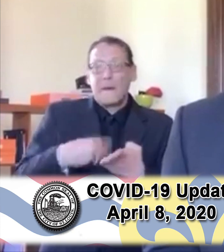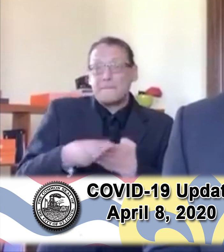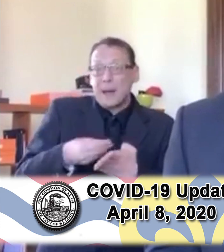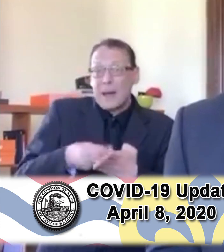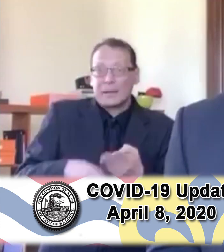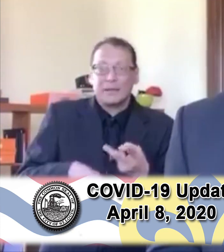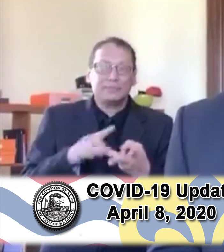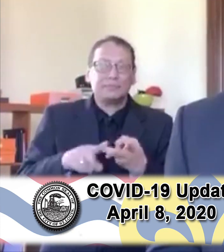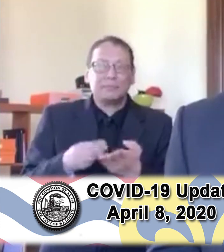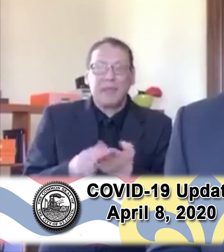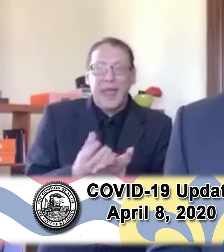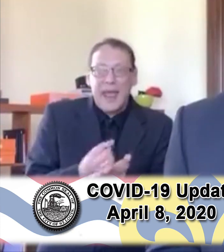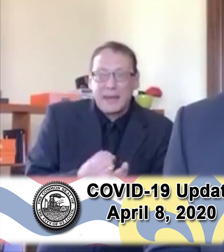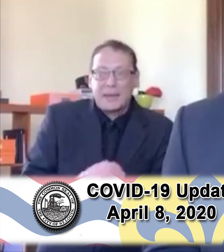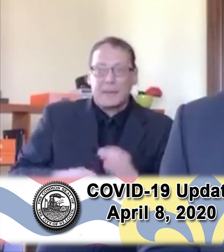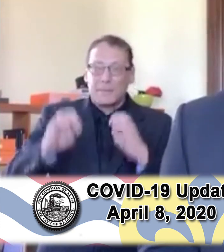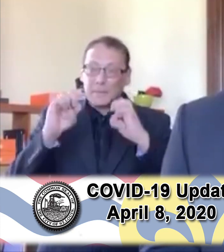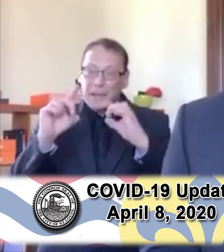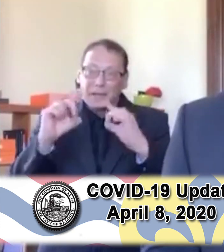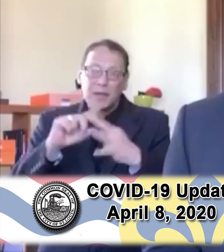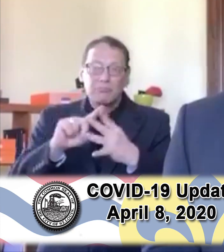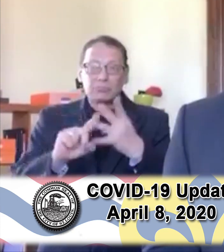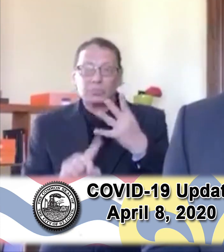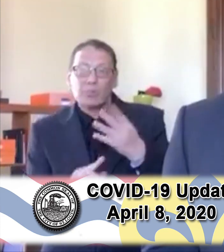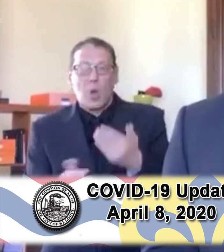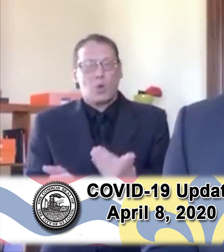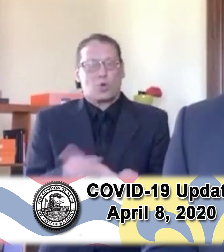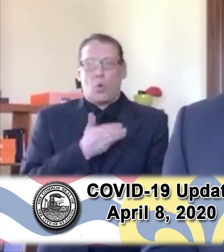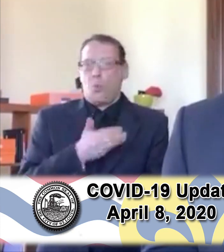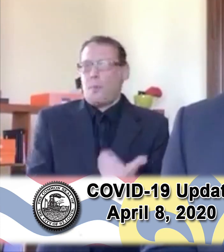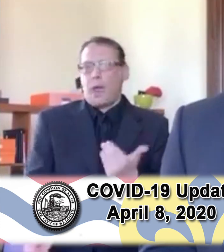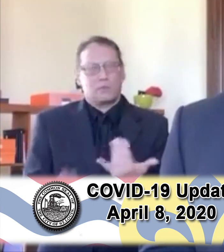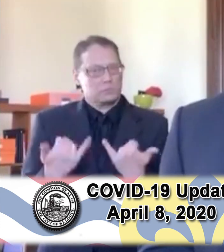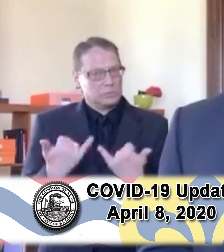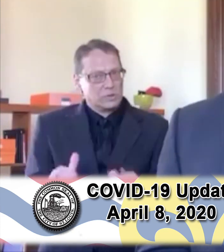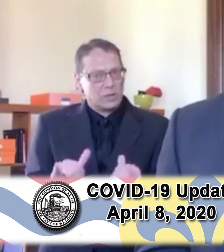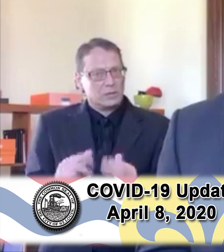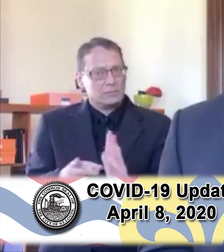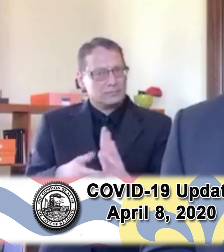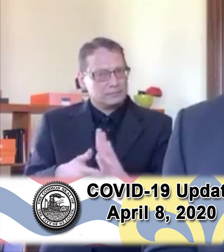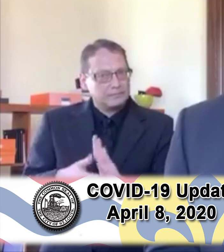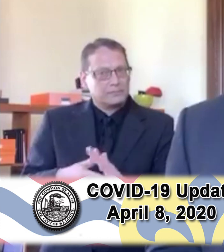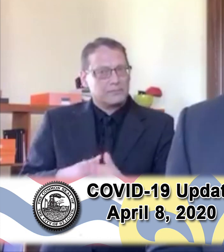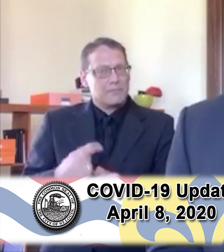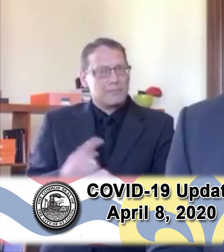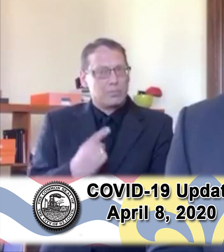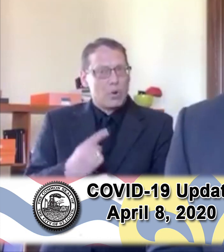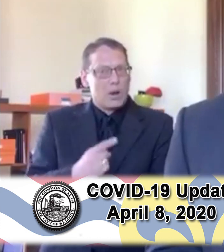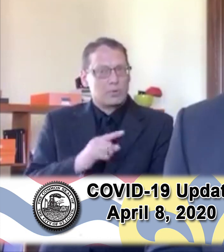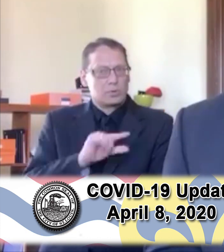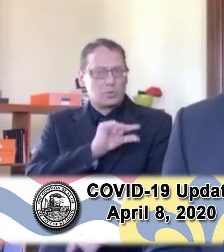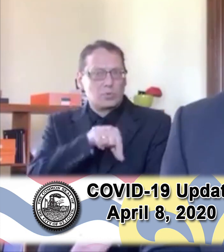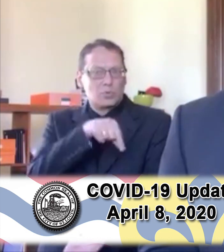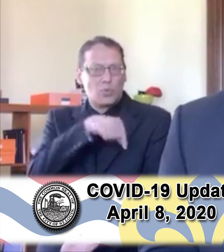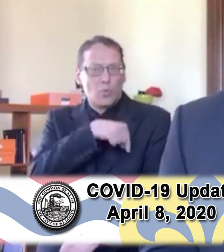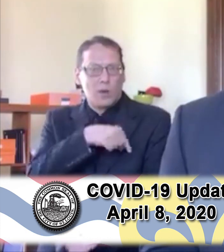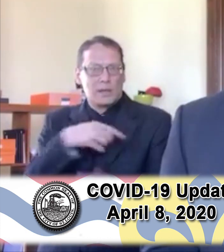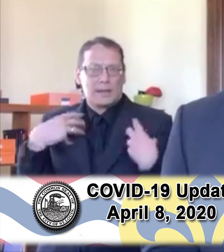income, educational attainment, have access to quality health and health-related resources. This is